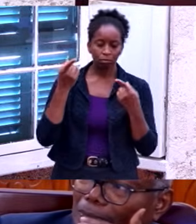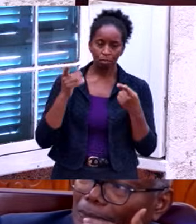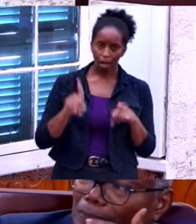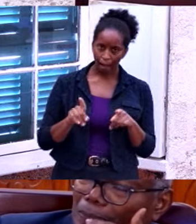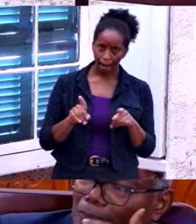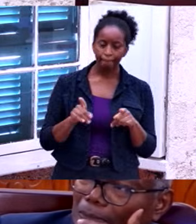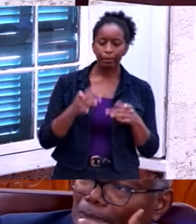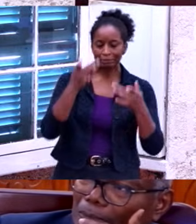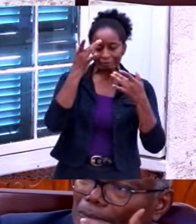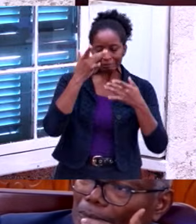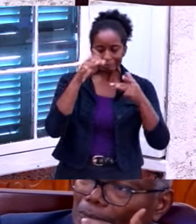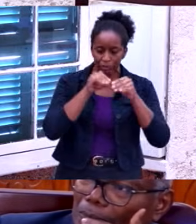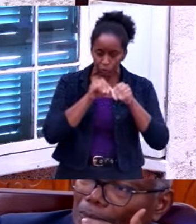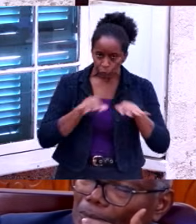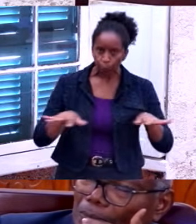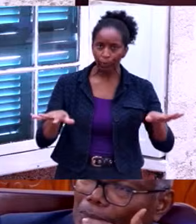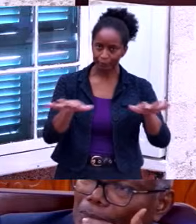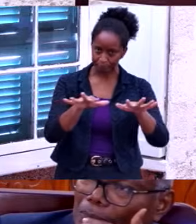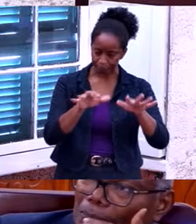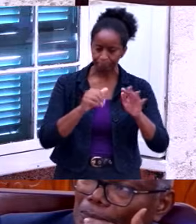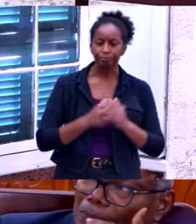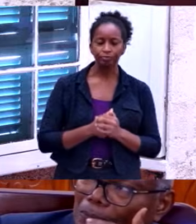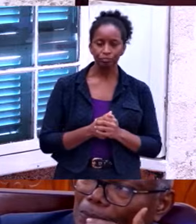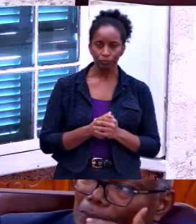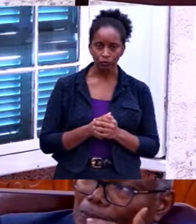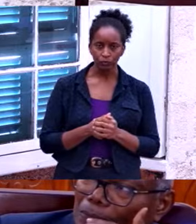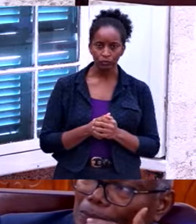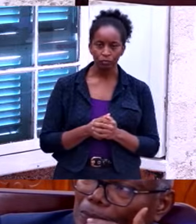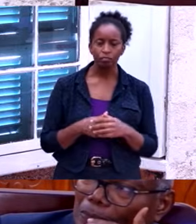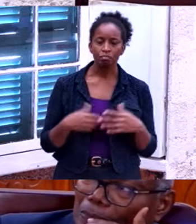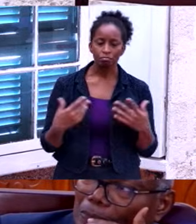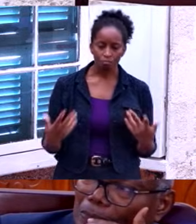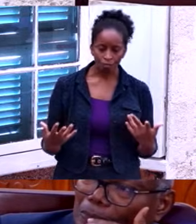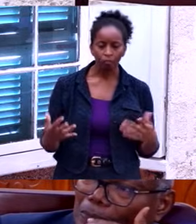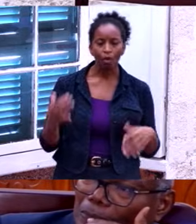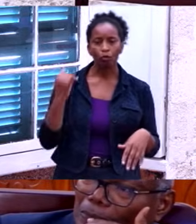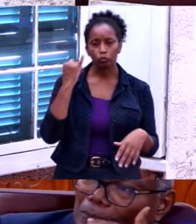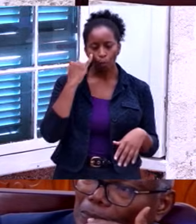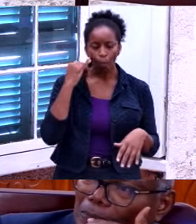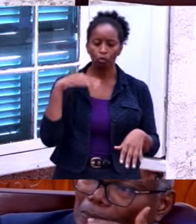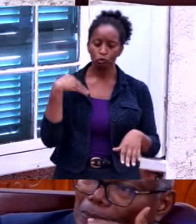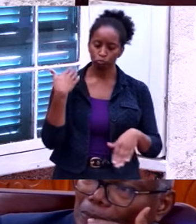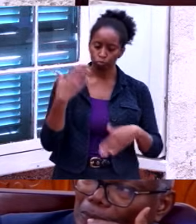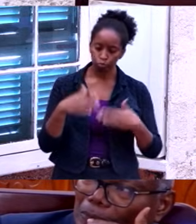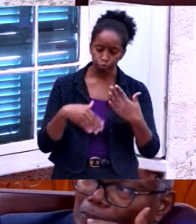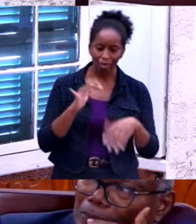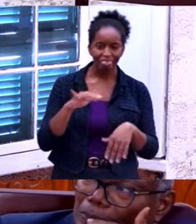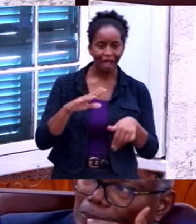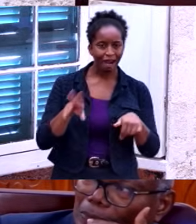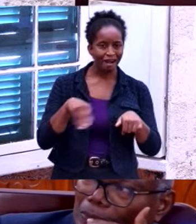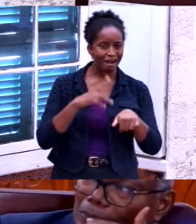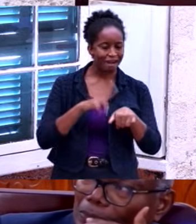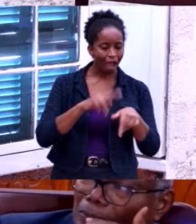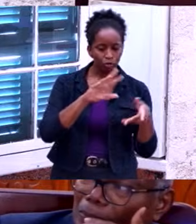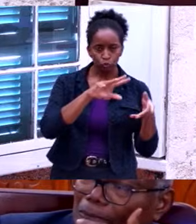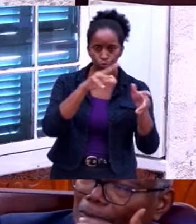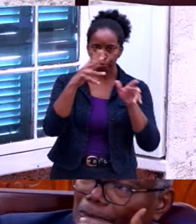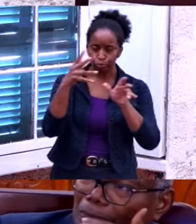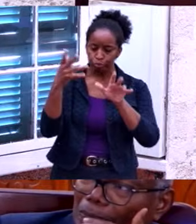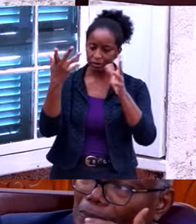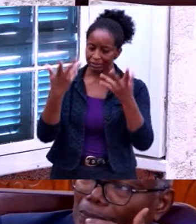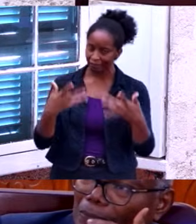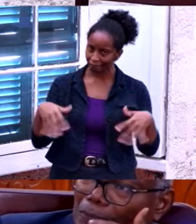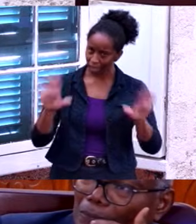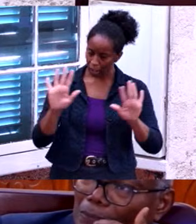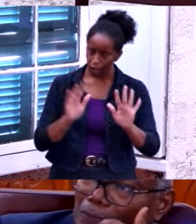assume that that national crisis comes to an end. It is no longer a difficulty. You don't